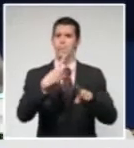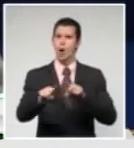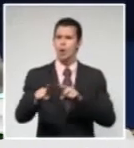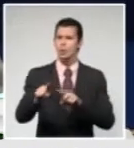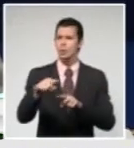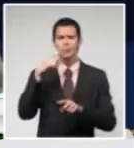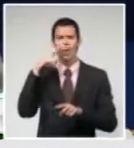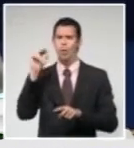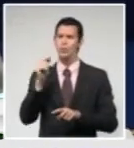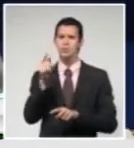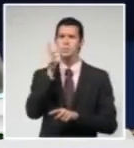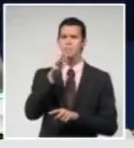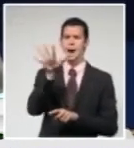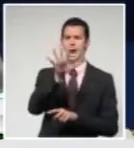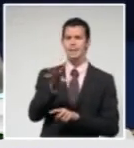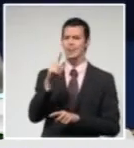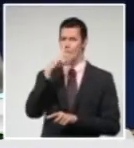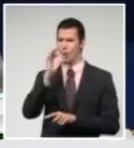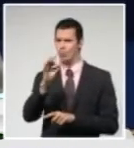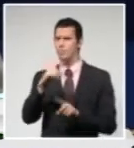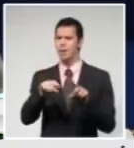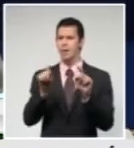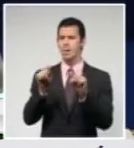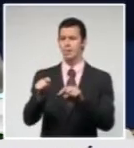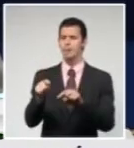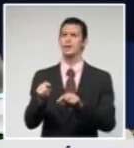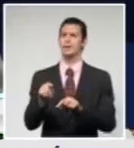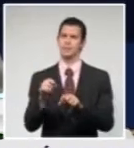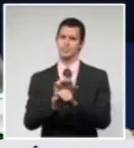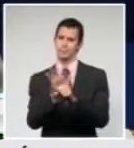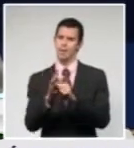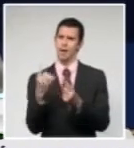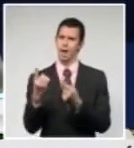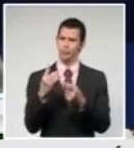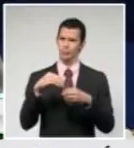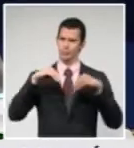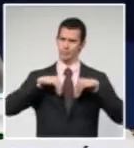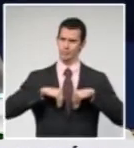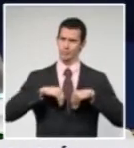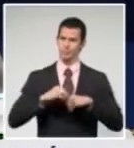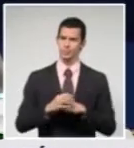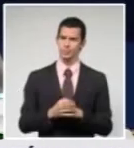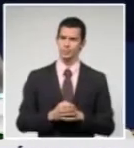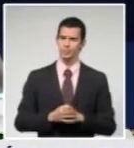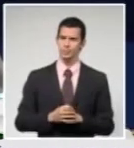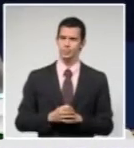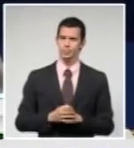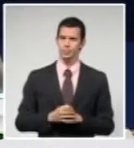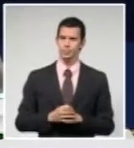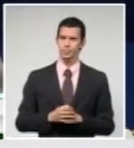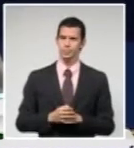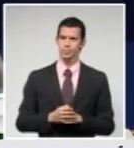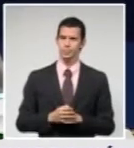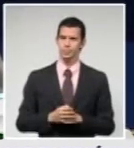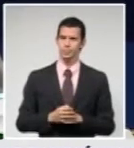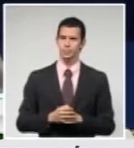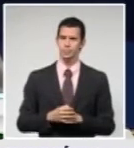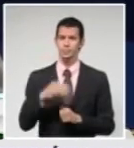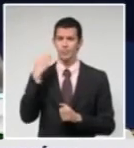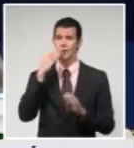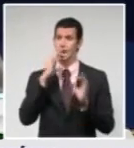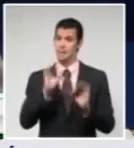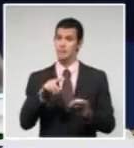both cases are under 18 years of age, for a total of 666 children